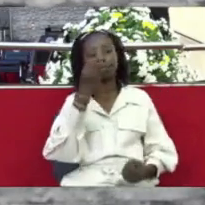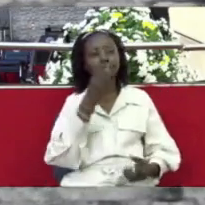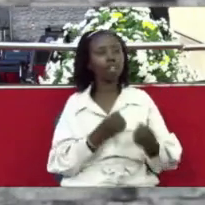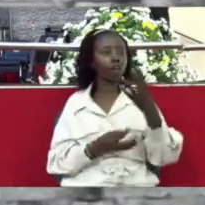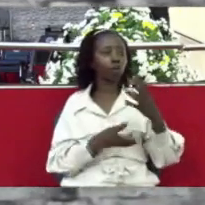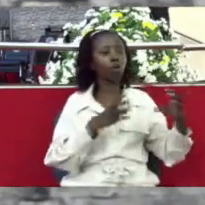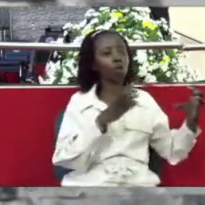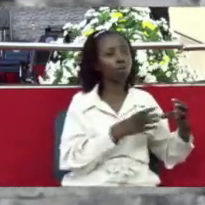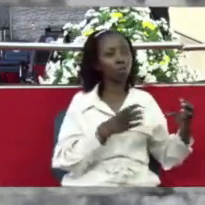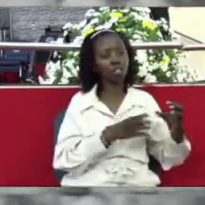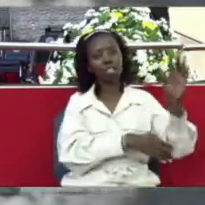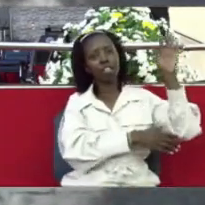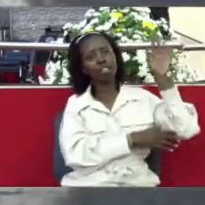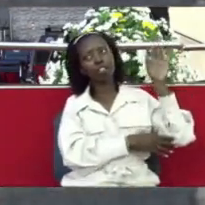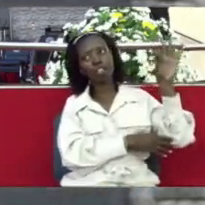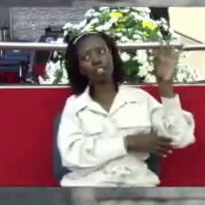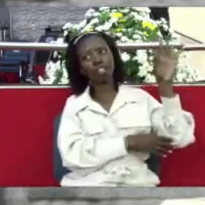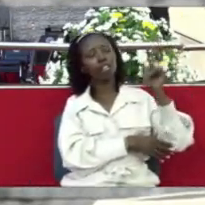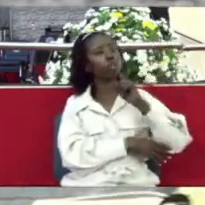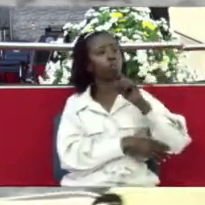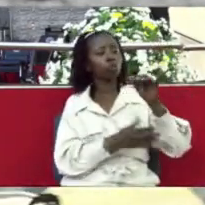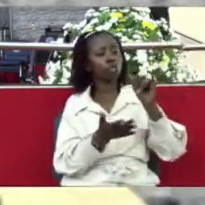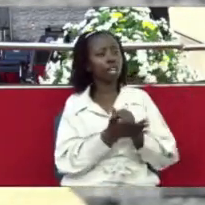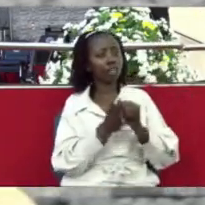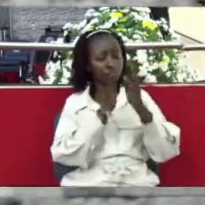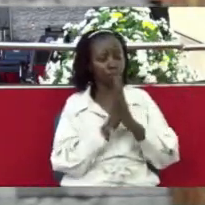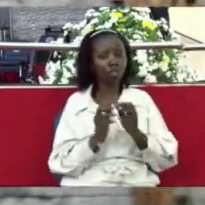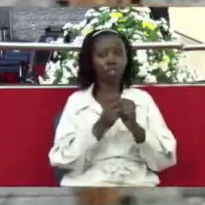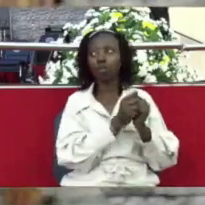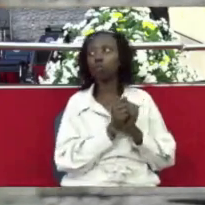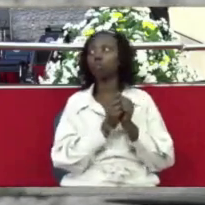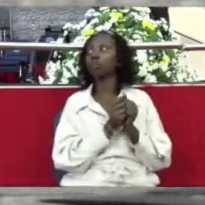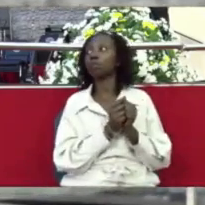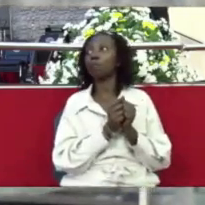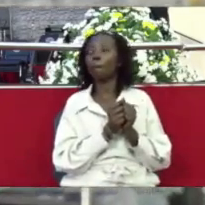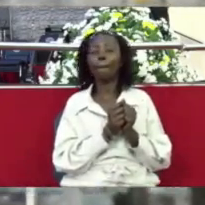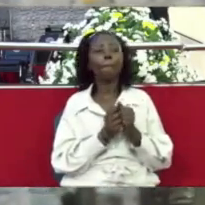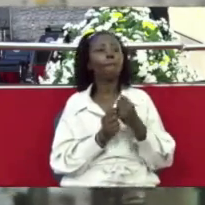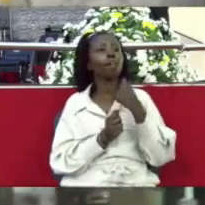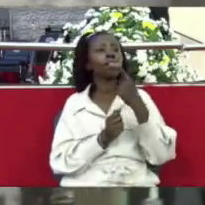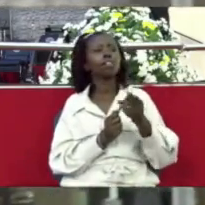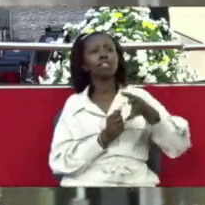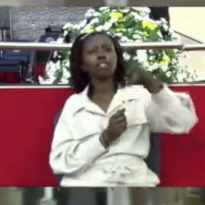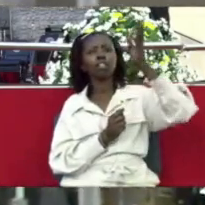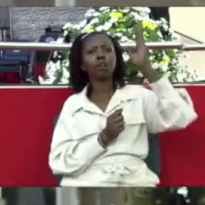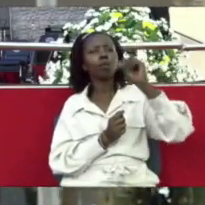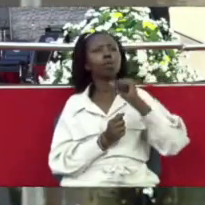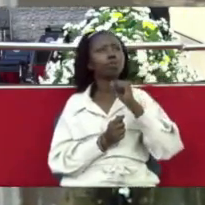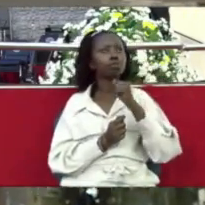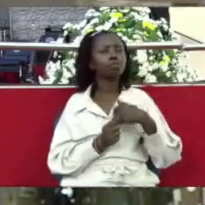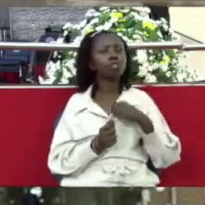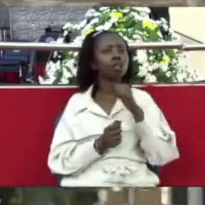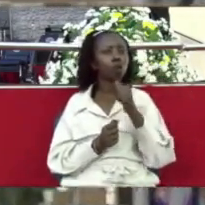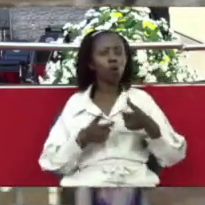lift up your hand all over this place. Say, God, I'm not letting this opportunity go by.